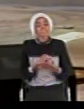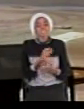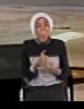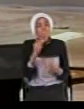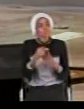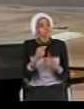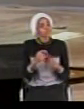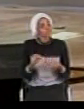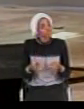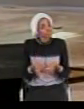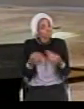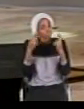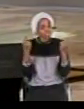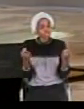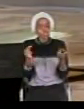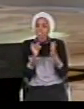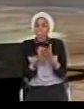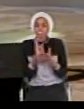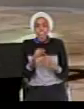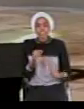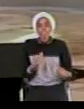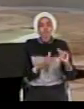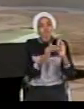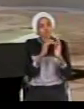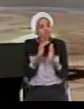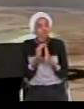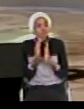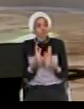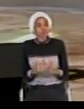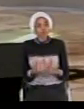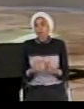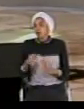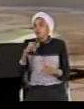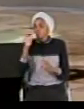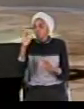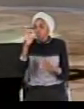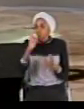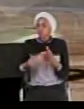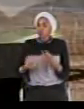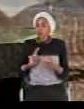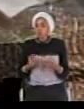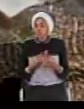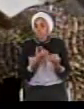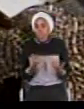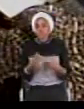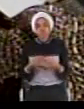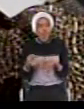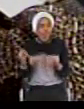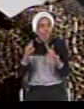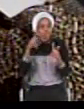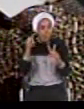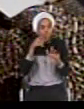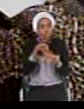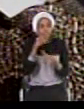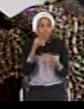revelation that the apostle brings to us today, and we're looking at it under three perspectives.